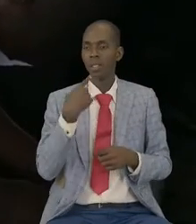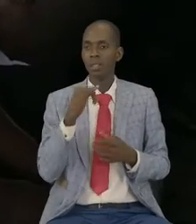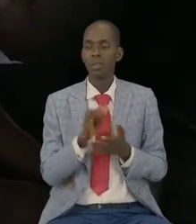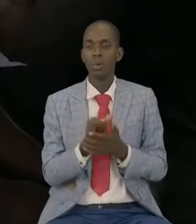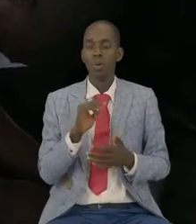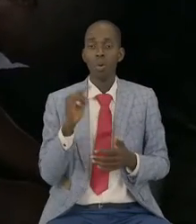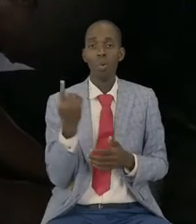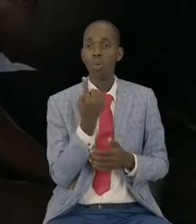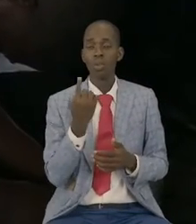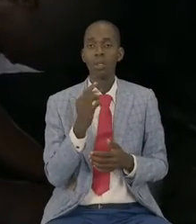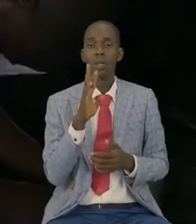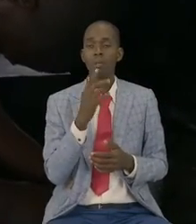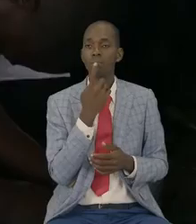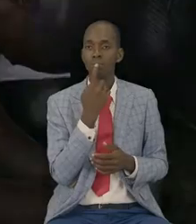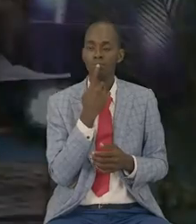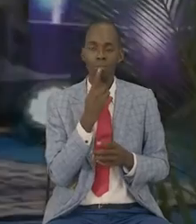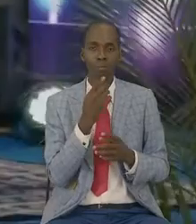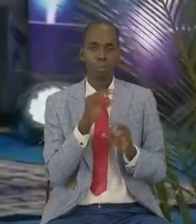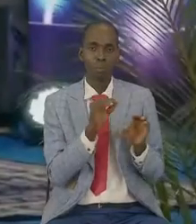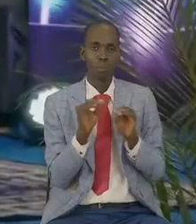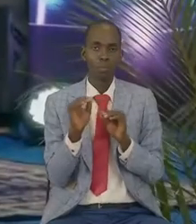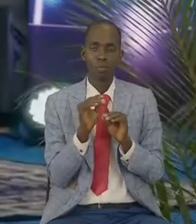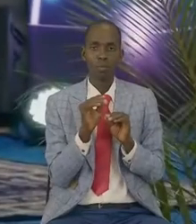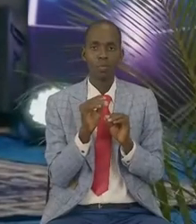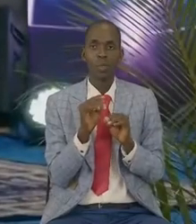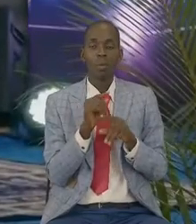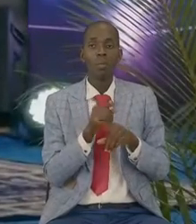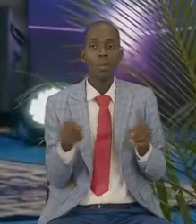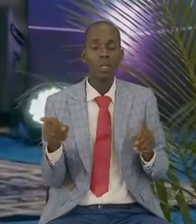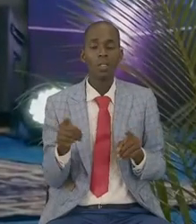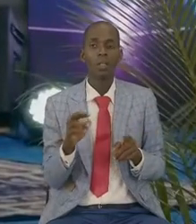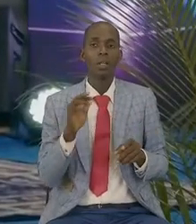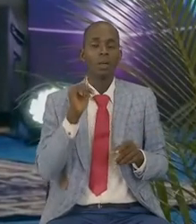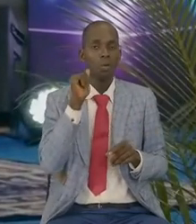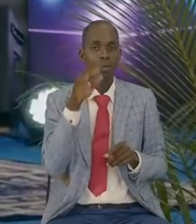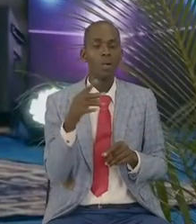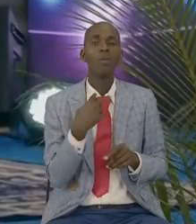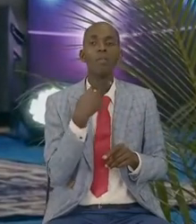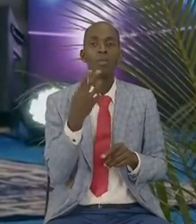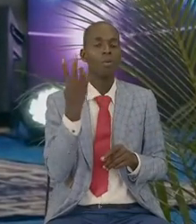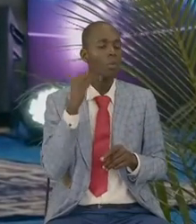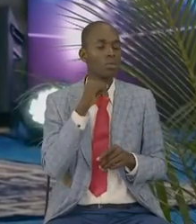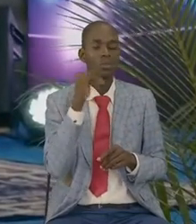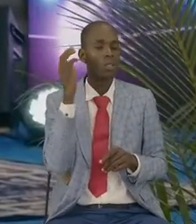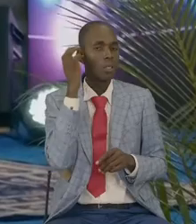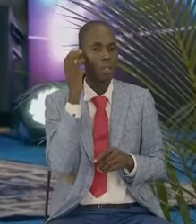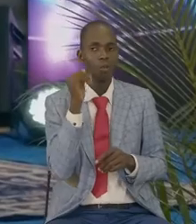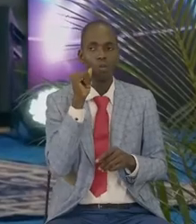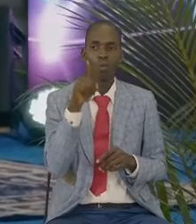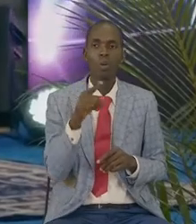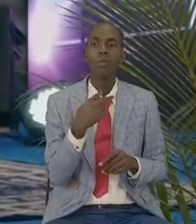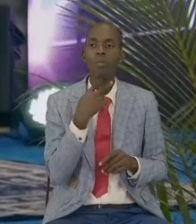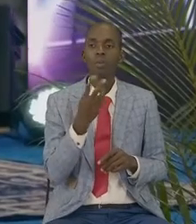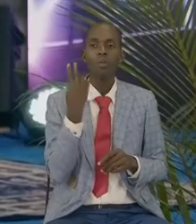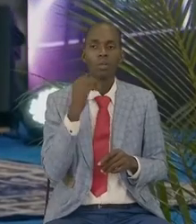lips moved, but her voice was not heard. Her voice was not